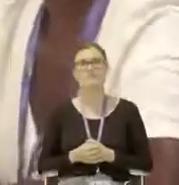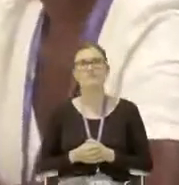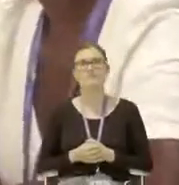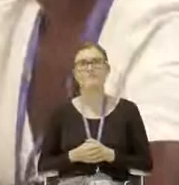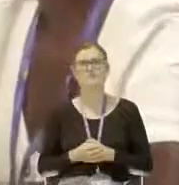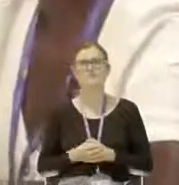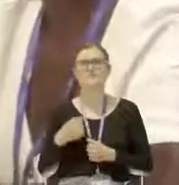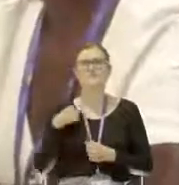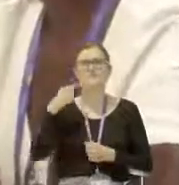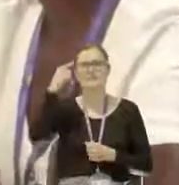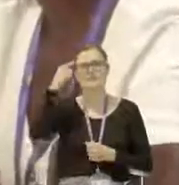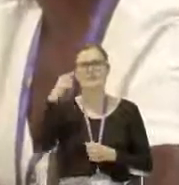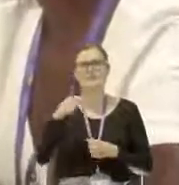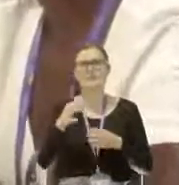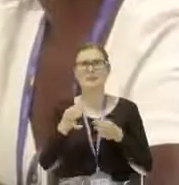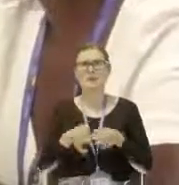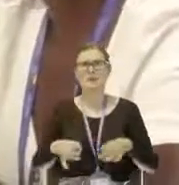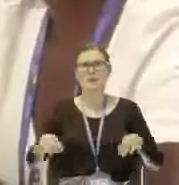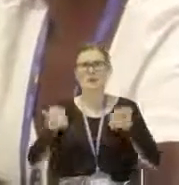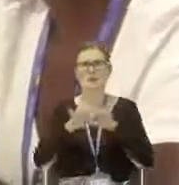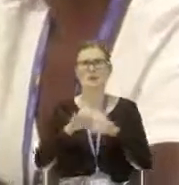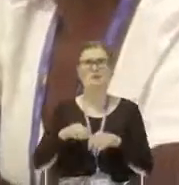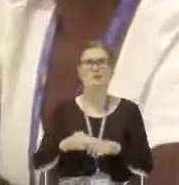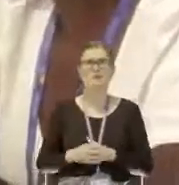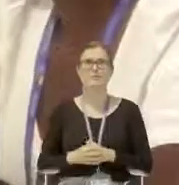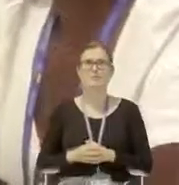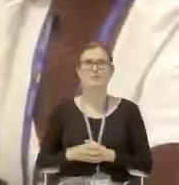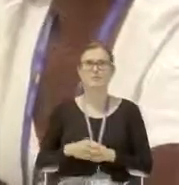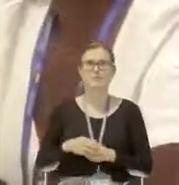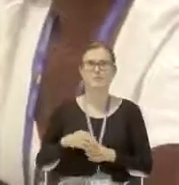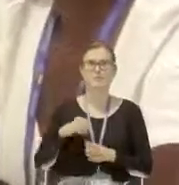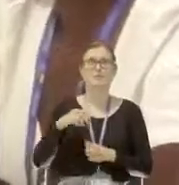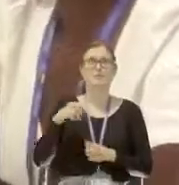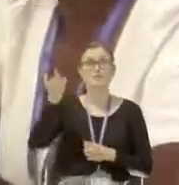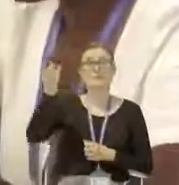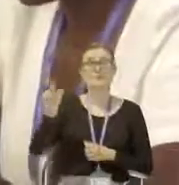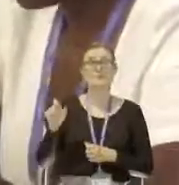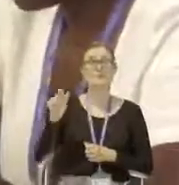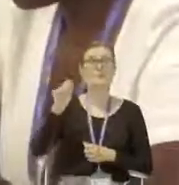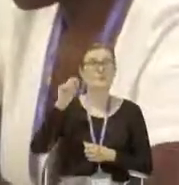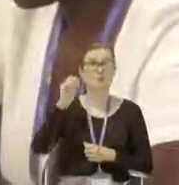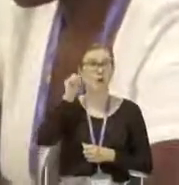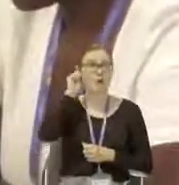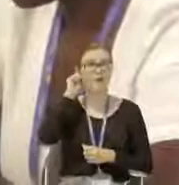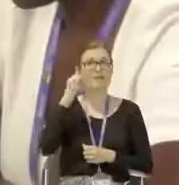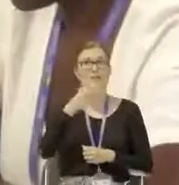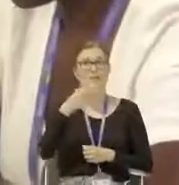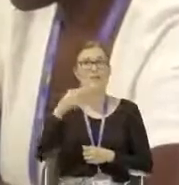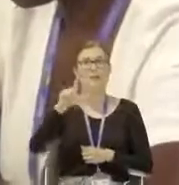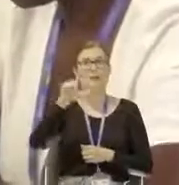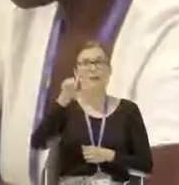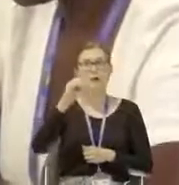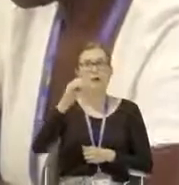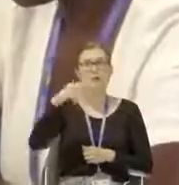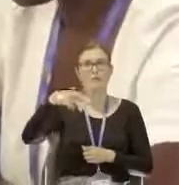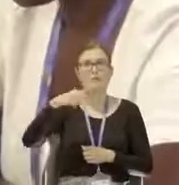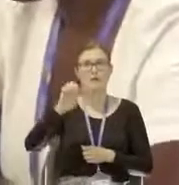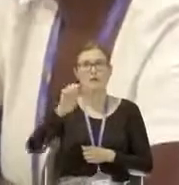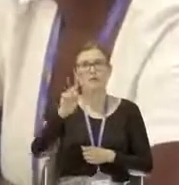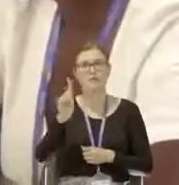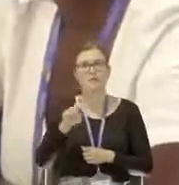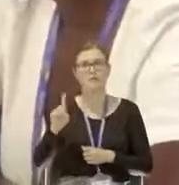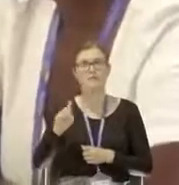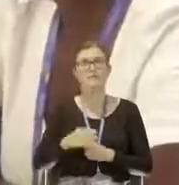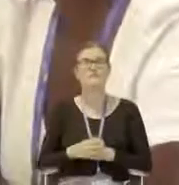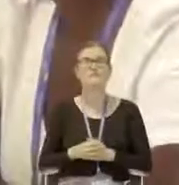Bogota made today. And that is the issue of